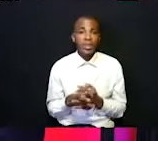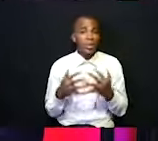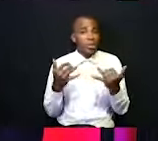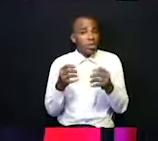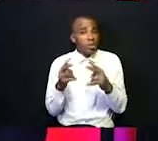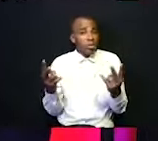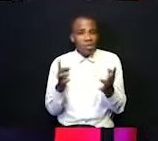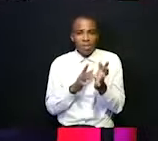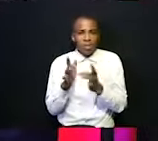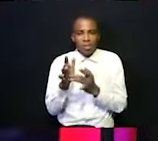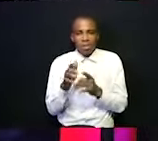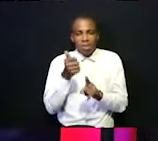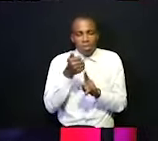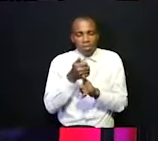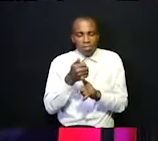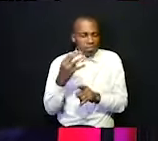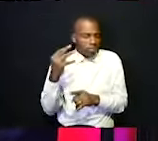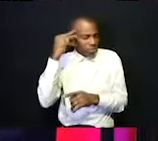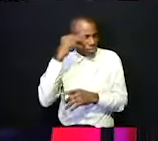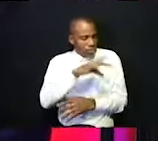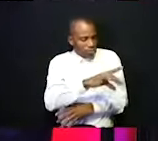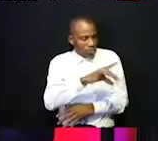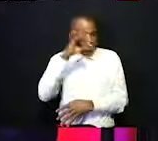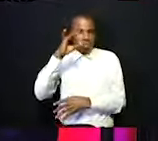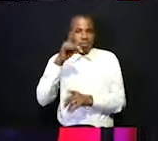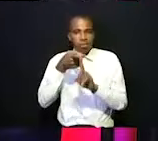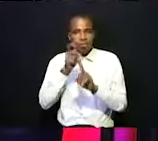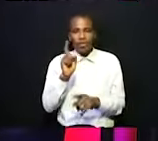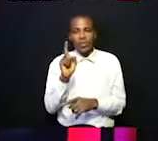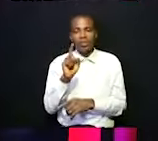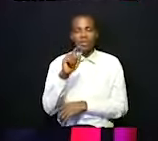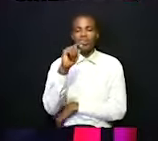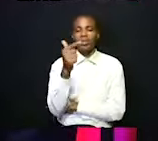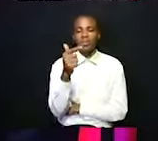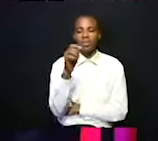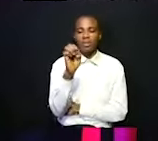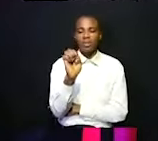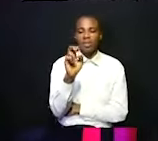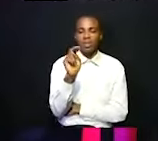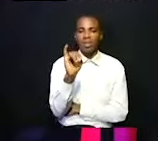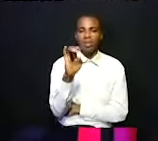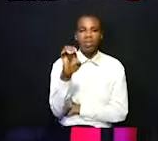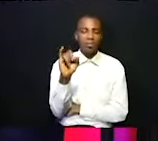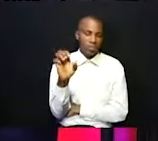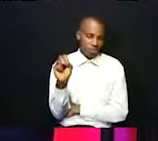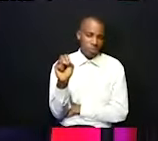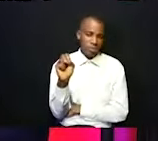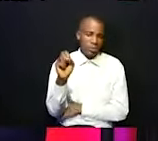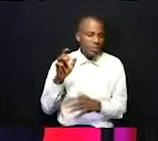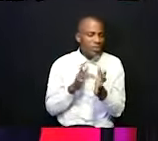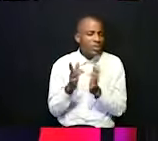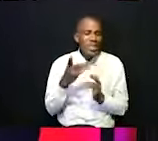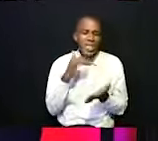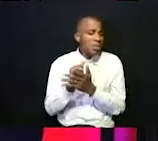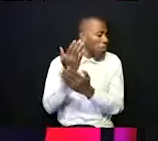so Jesus is quoting from Genesis. Yes, or kasase mi se ne watro. In the beginning, it was not so. Se asase no.